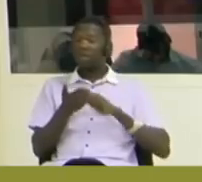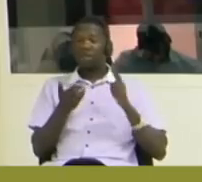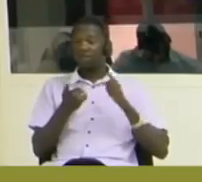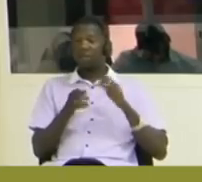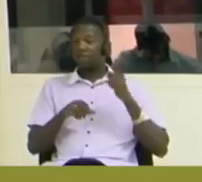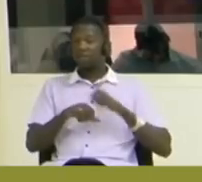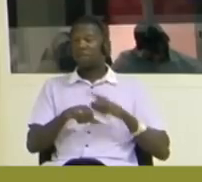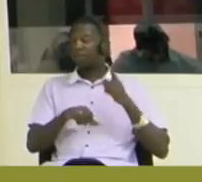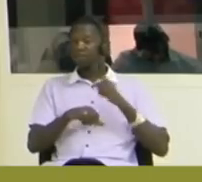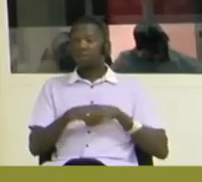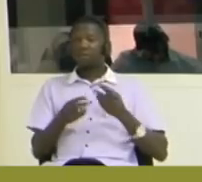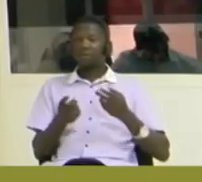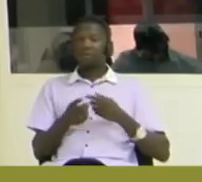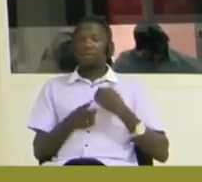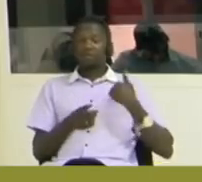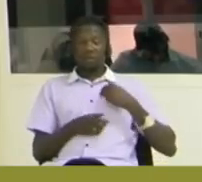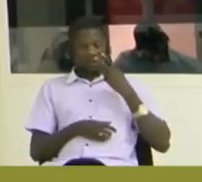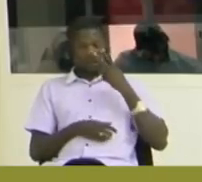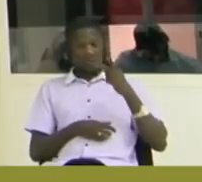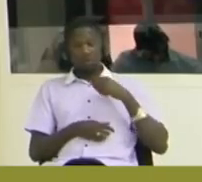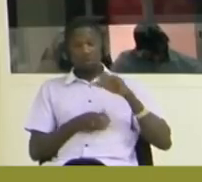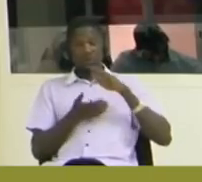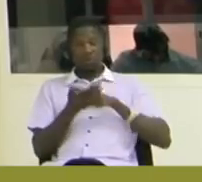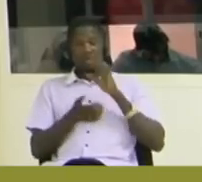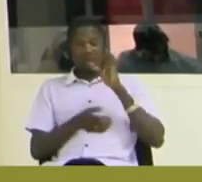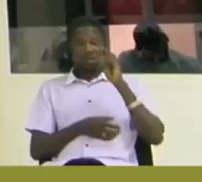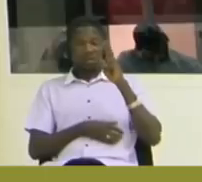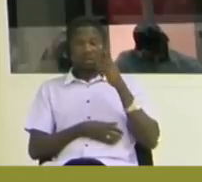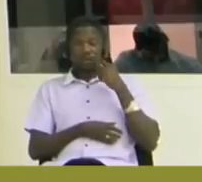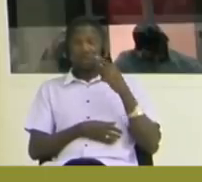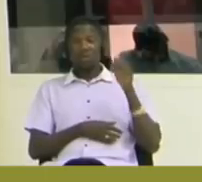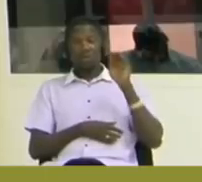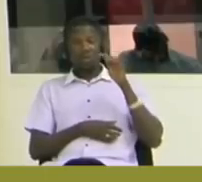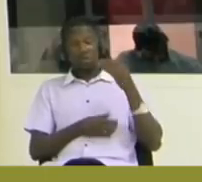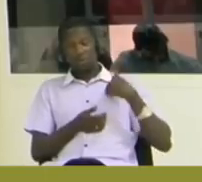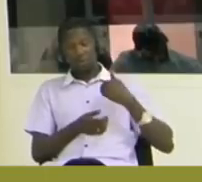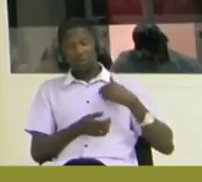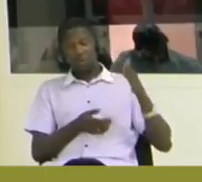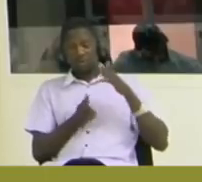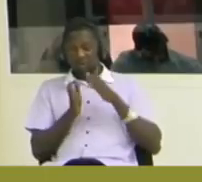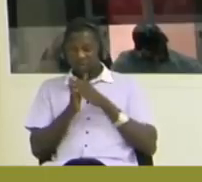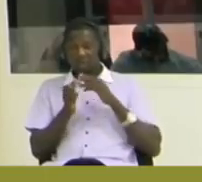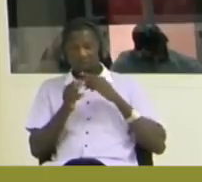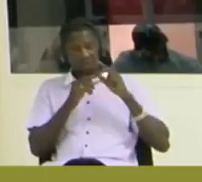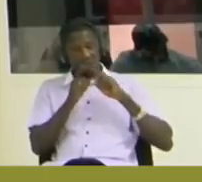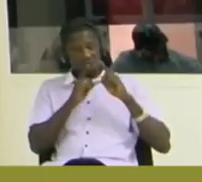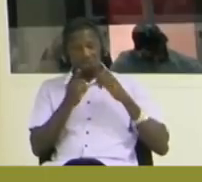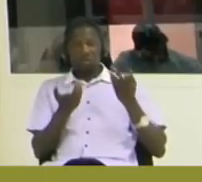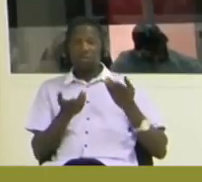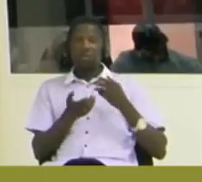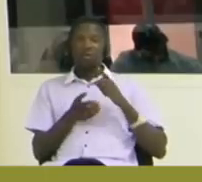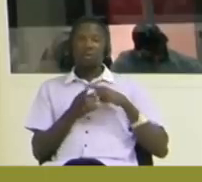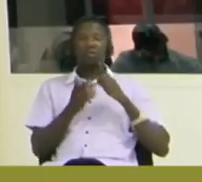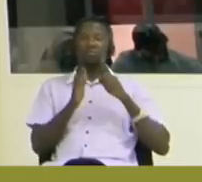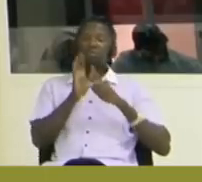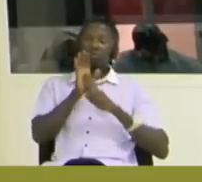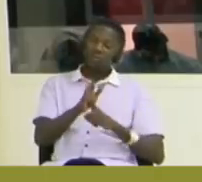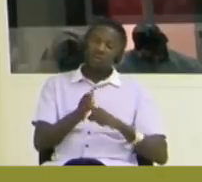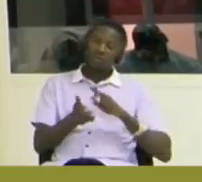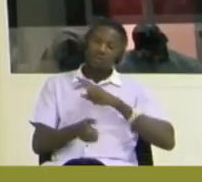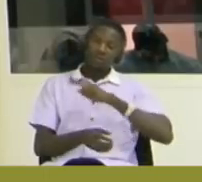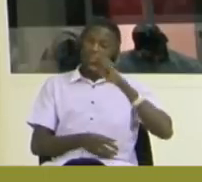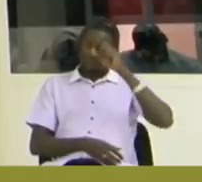TV calling people aside and talking to them, whether it is the vice president, whether it is a minister, whether it is one of the